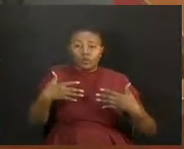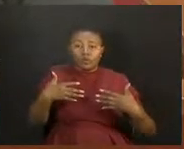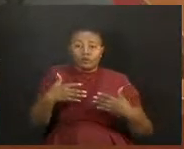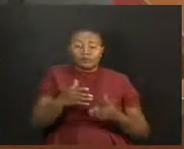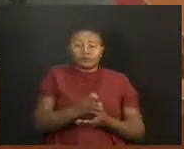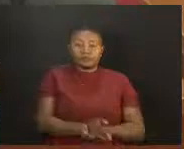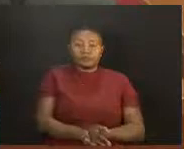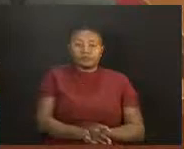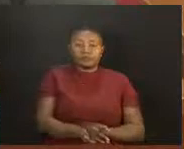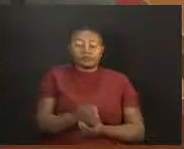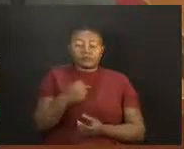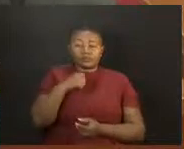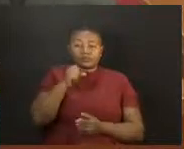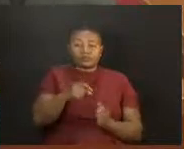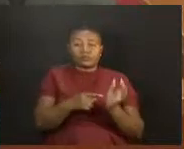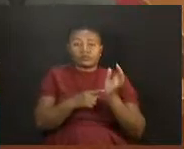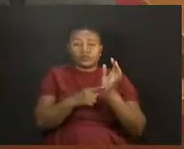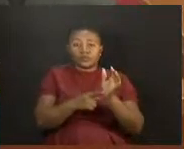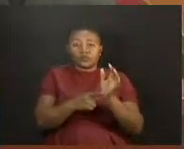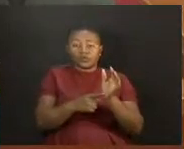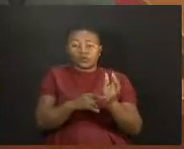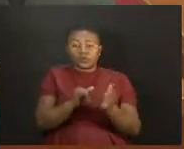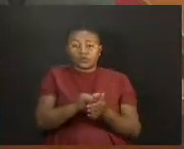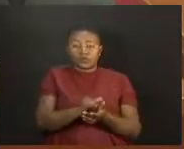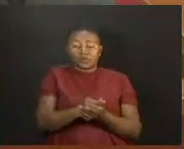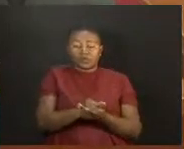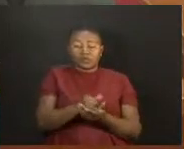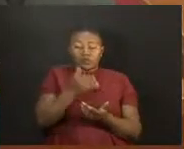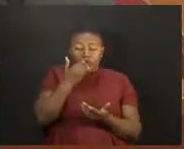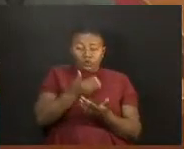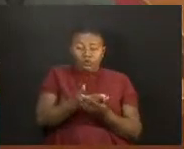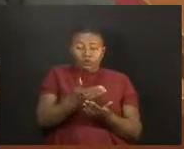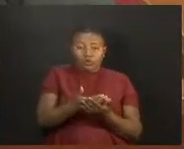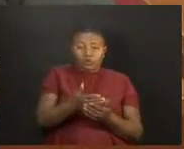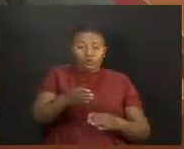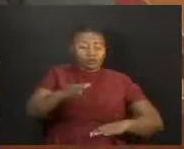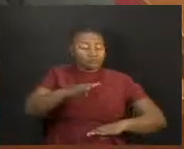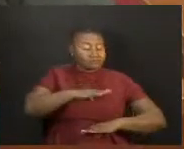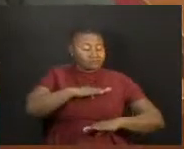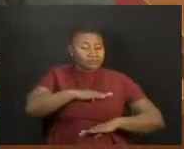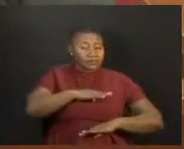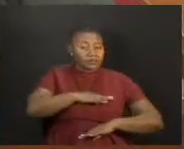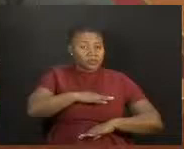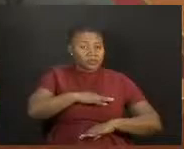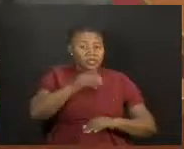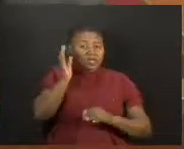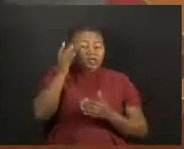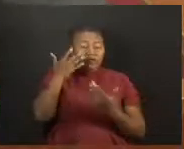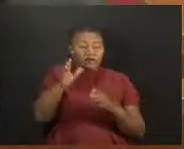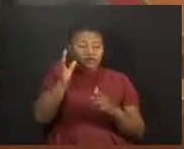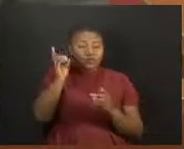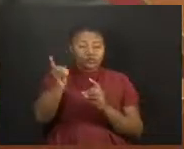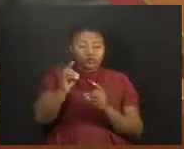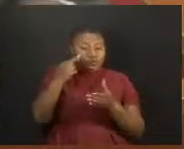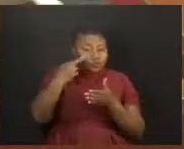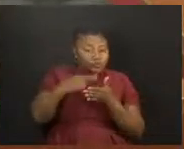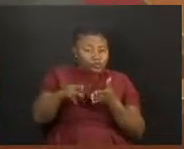you that the project is EDGE certified, and an EDGE team will also do a review very